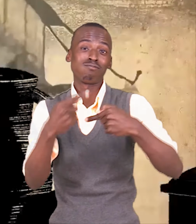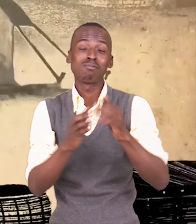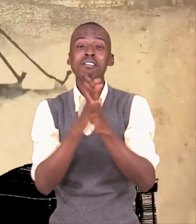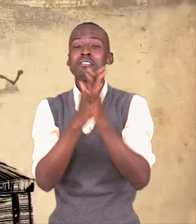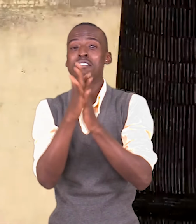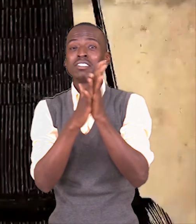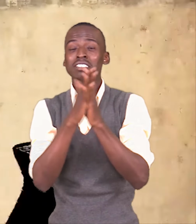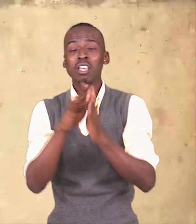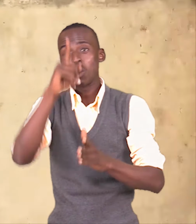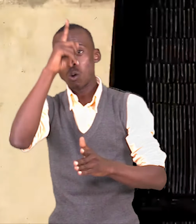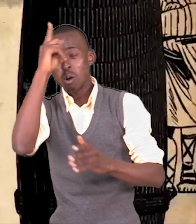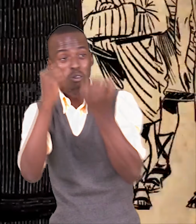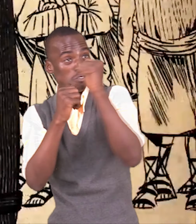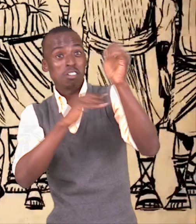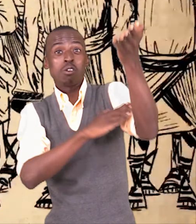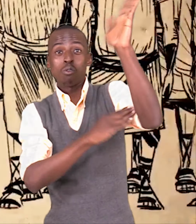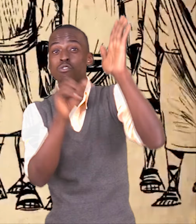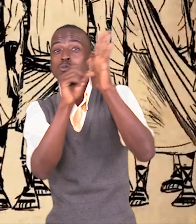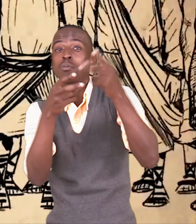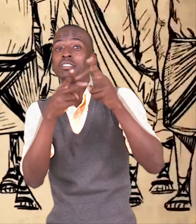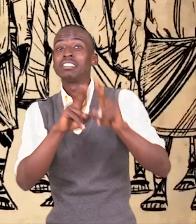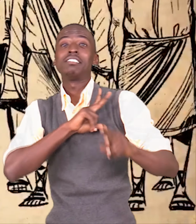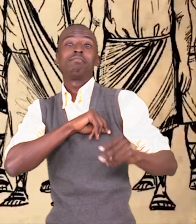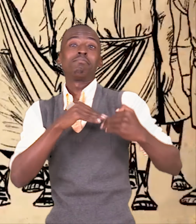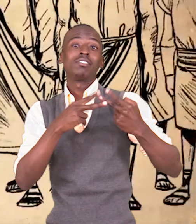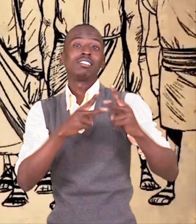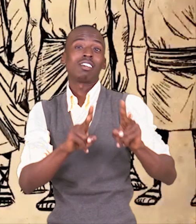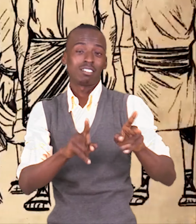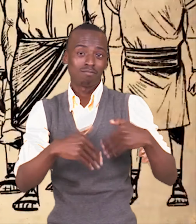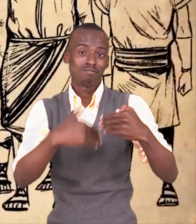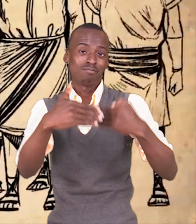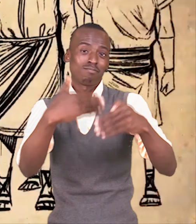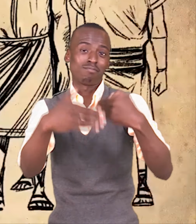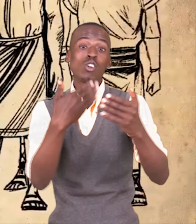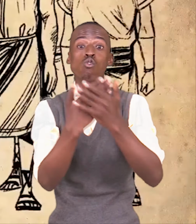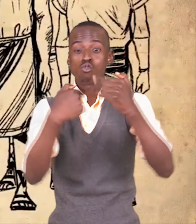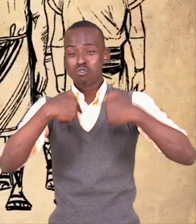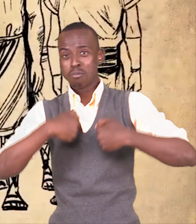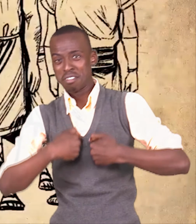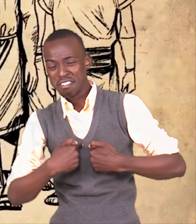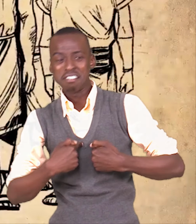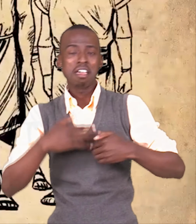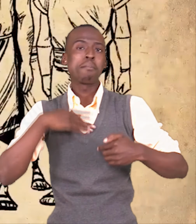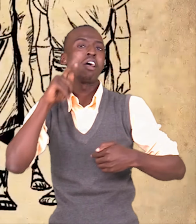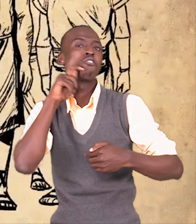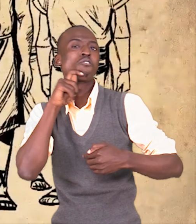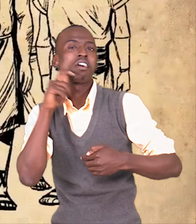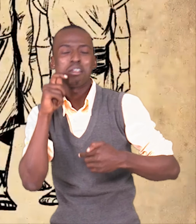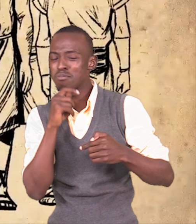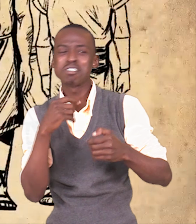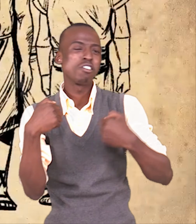Horrible, stealing from your blind father. Yeah, and then he just takes off. So Jacob goes on from there to have 12 sons, big